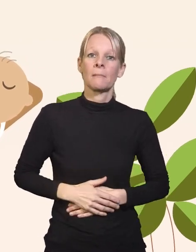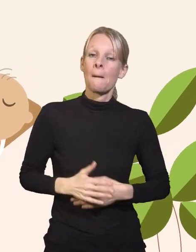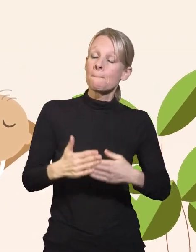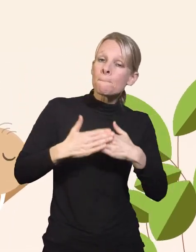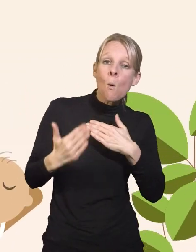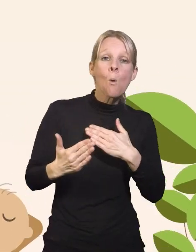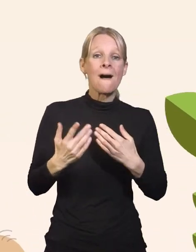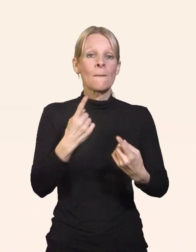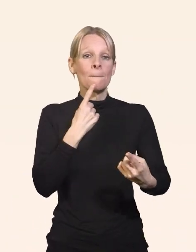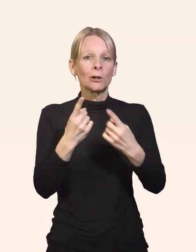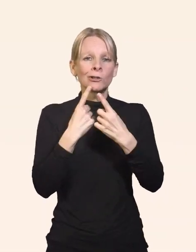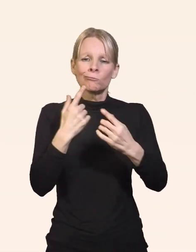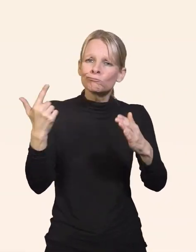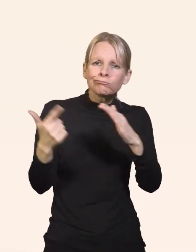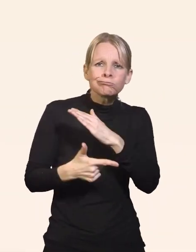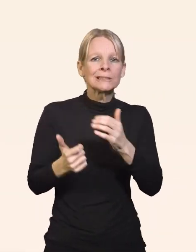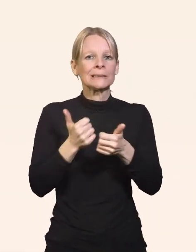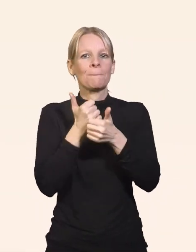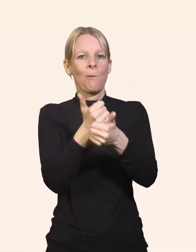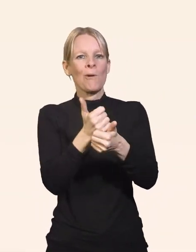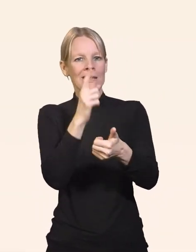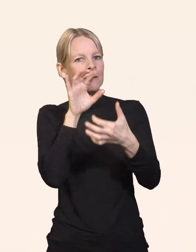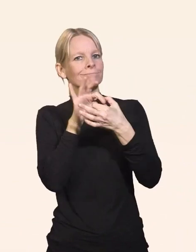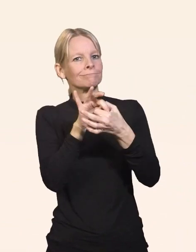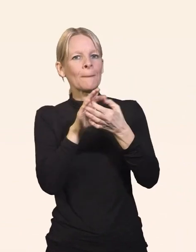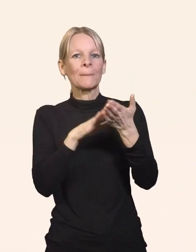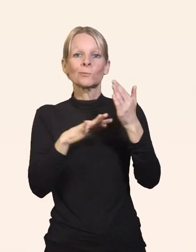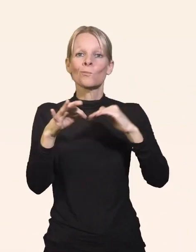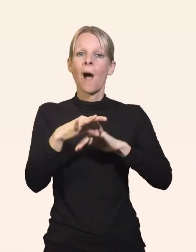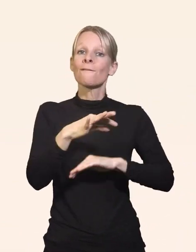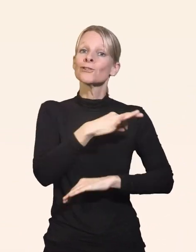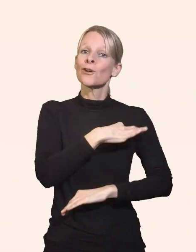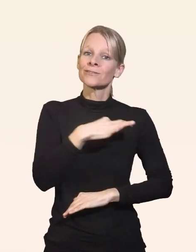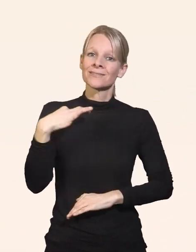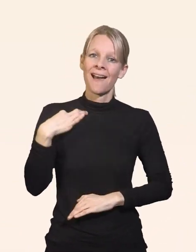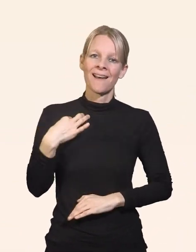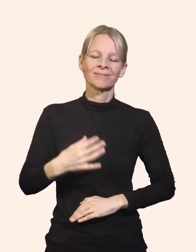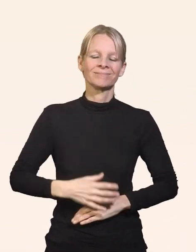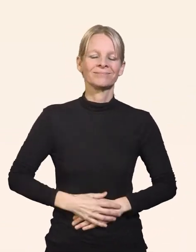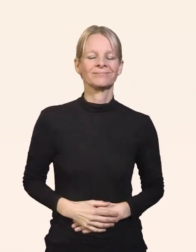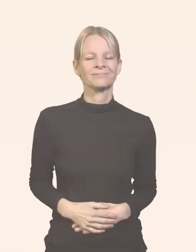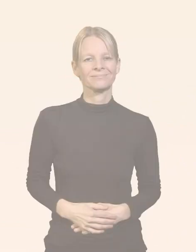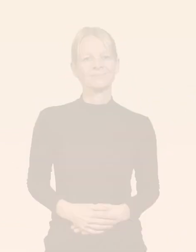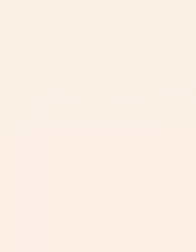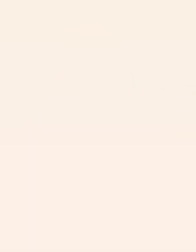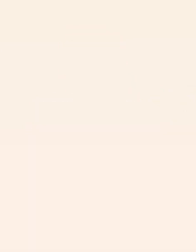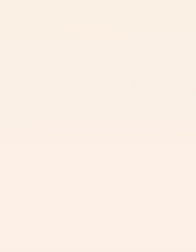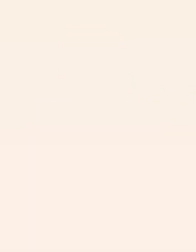your baby. For more information or support, speak to a midwife or doctor.